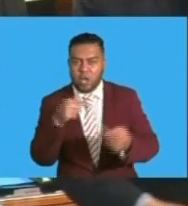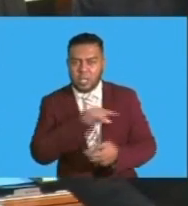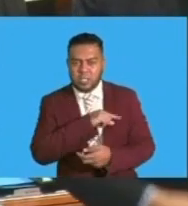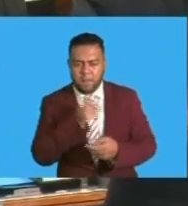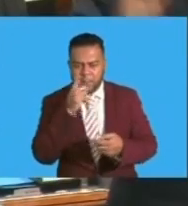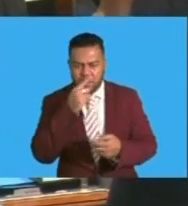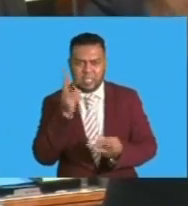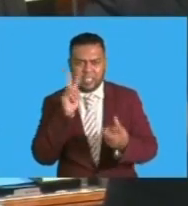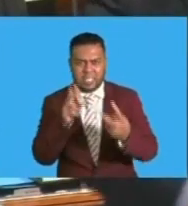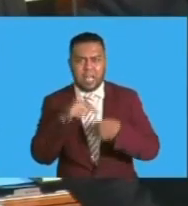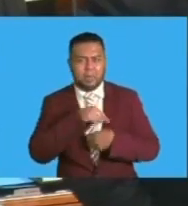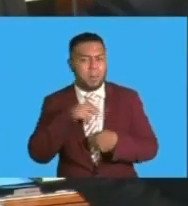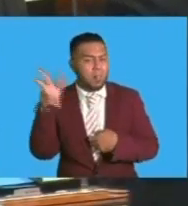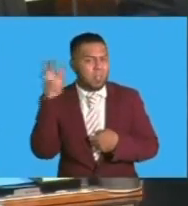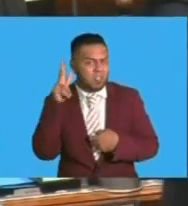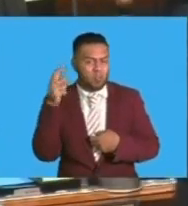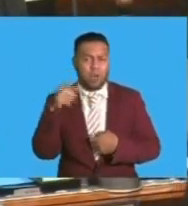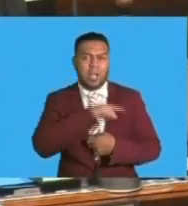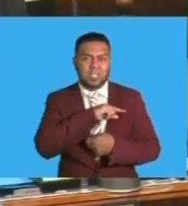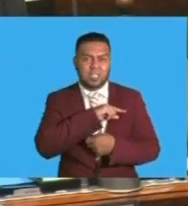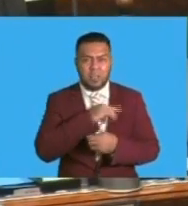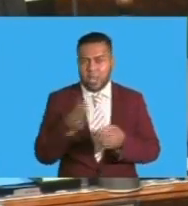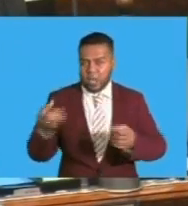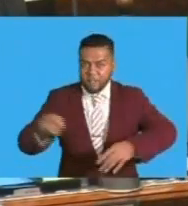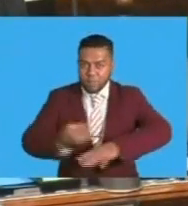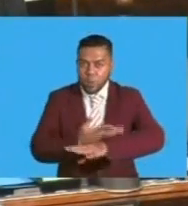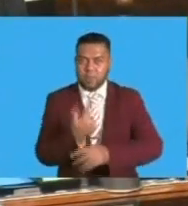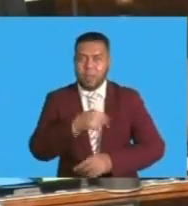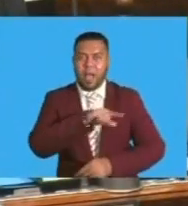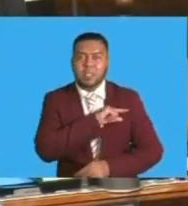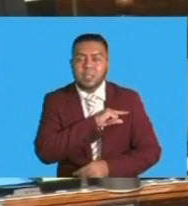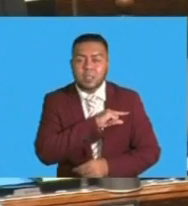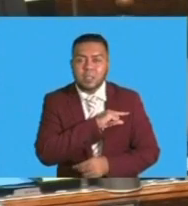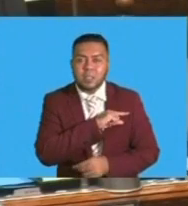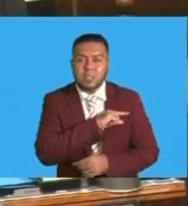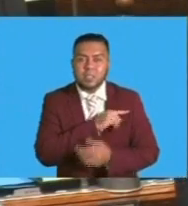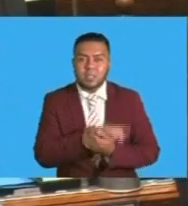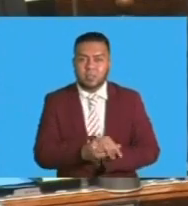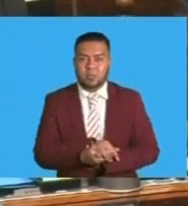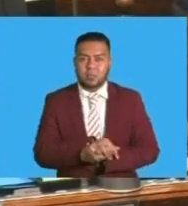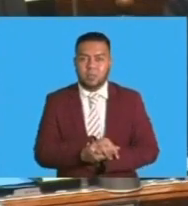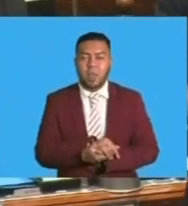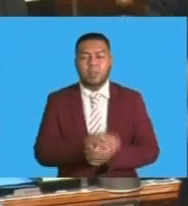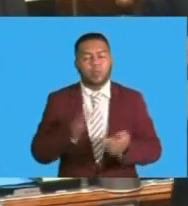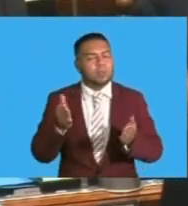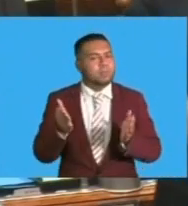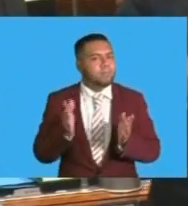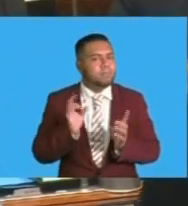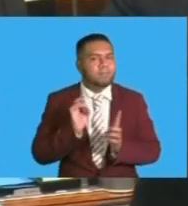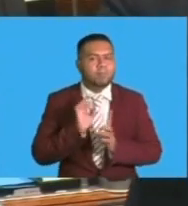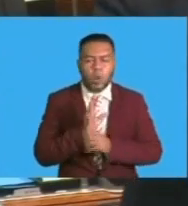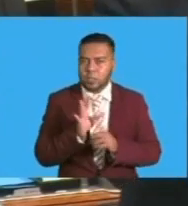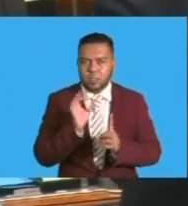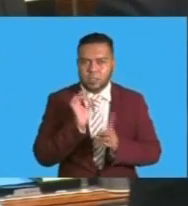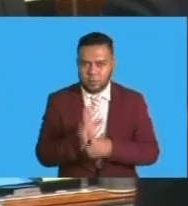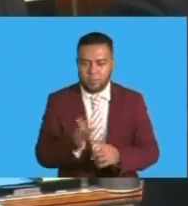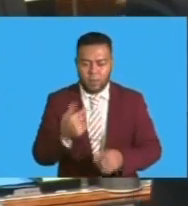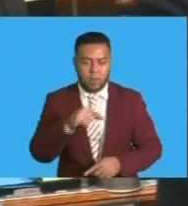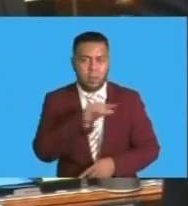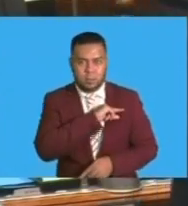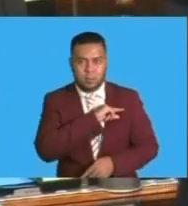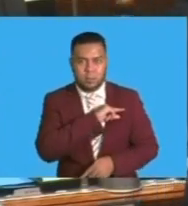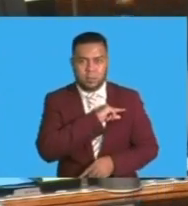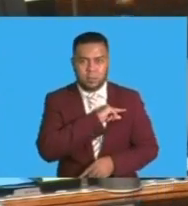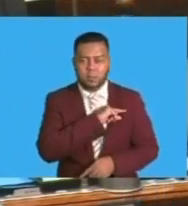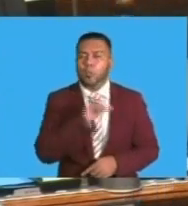people see us, people listen to us, they get influenced by us. So it is highly incumbent upon us